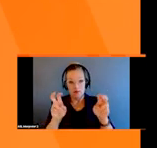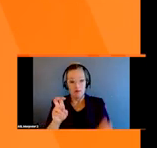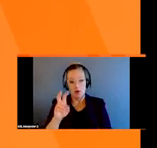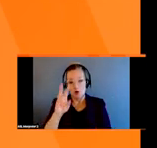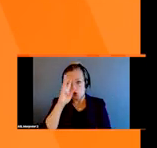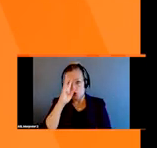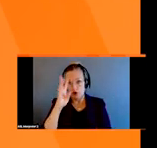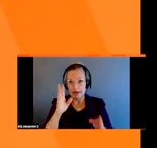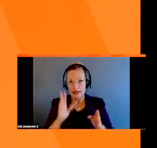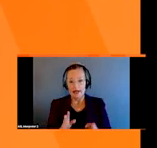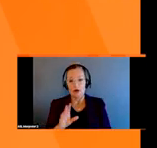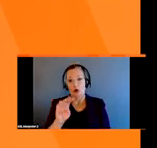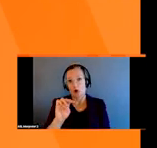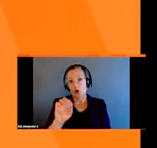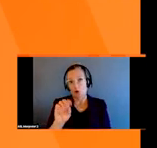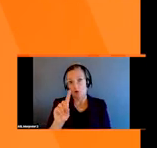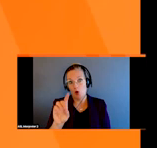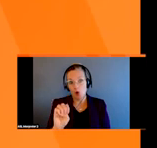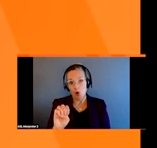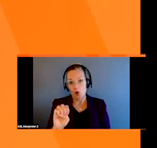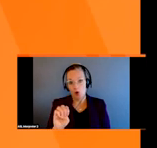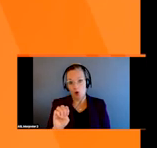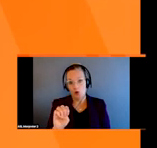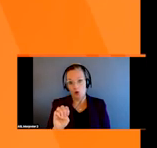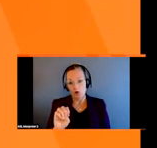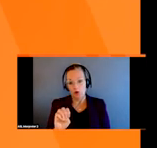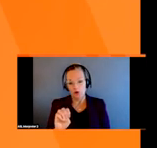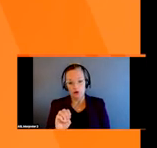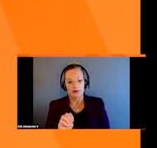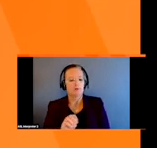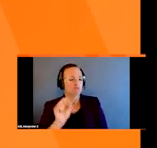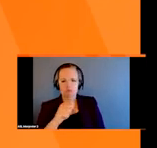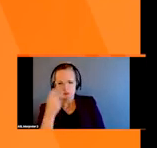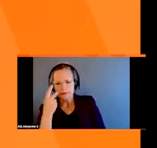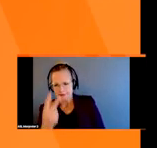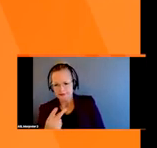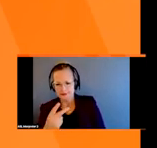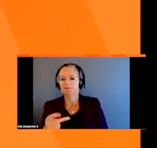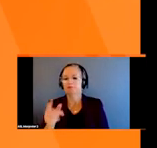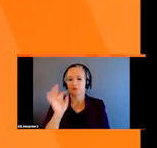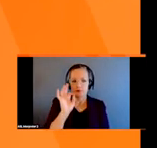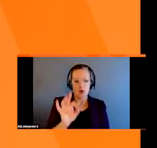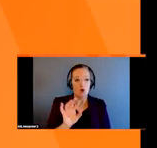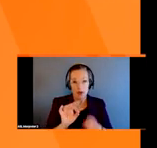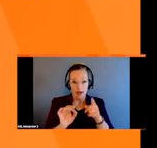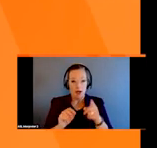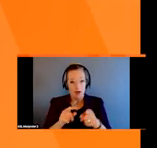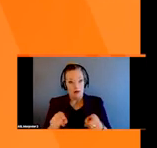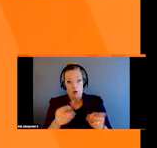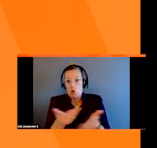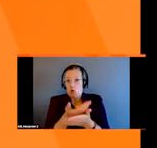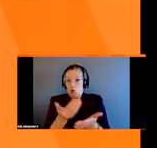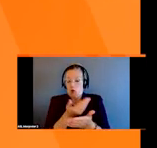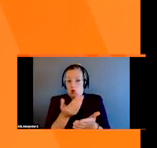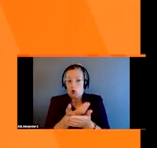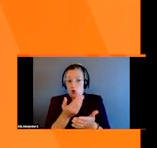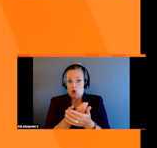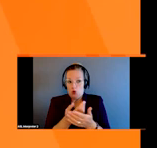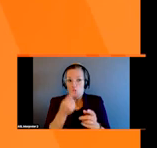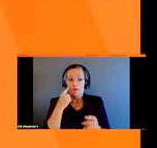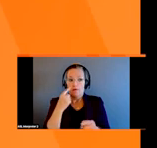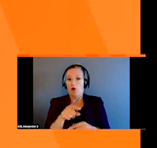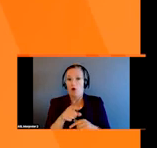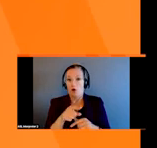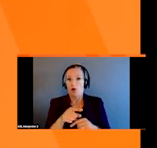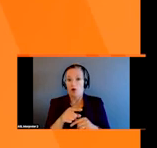mode is a new feature within LinkedIn. Everyone should have access to creator mode if